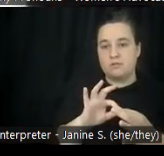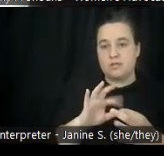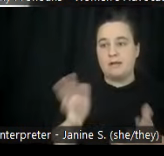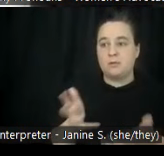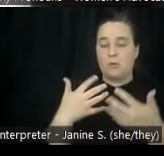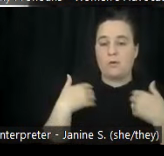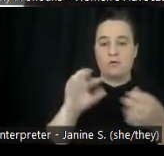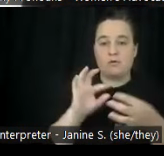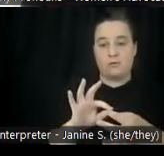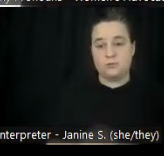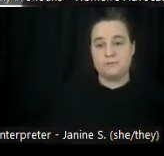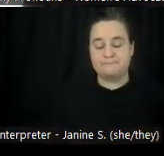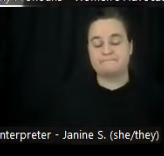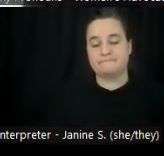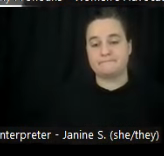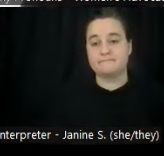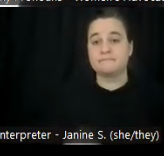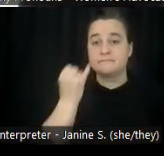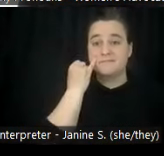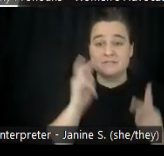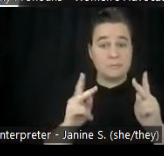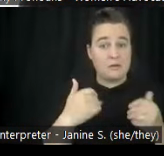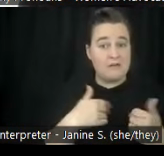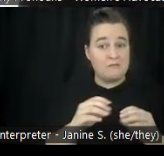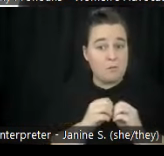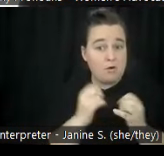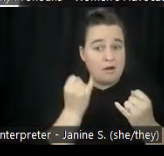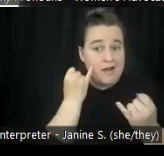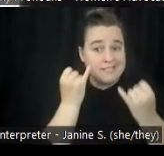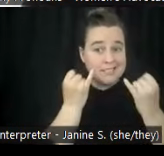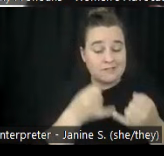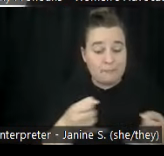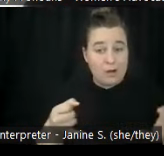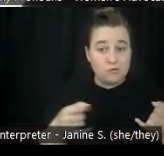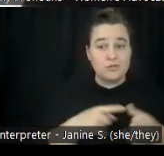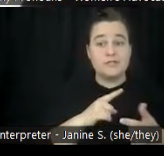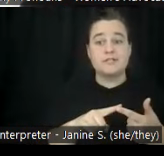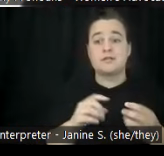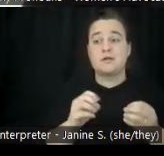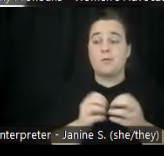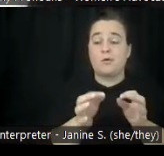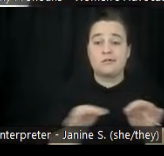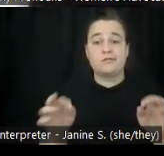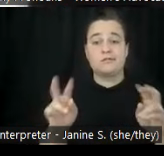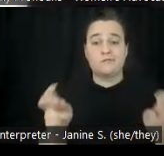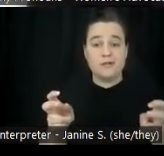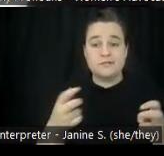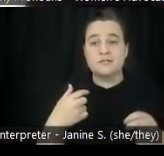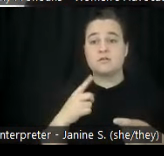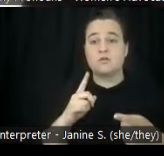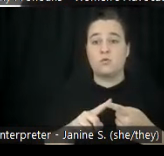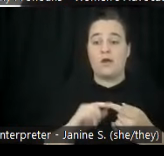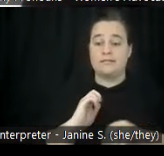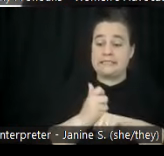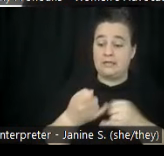healthy relationship. So if folks have any ideas of other boundaries or other phrases they might hear when exerting